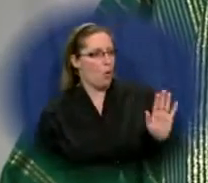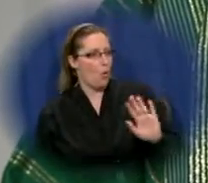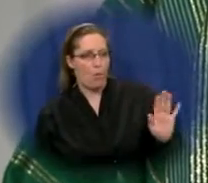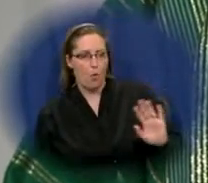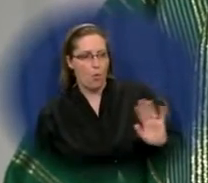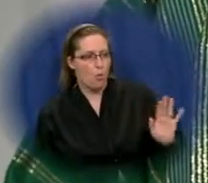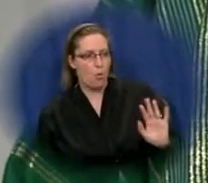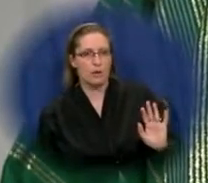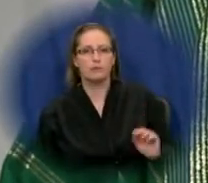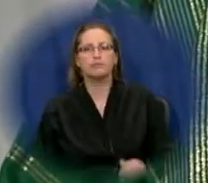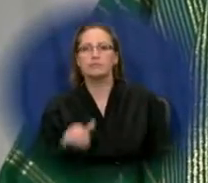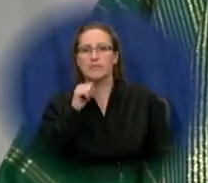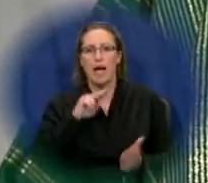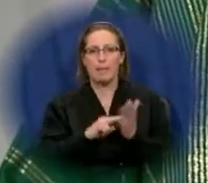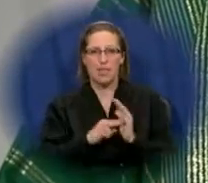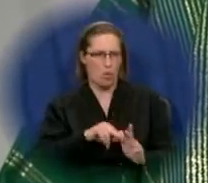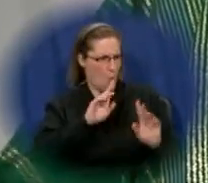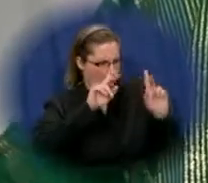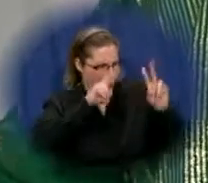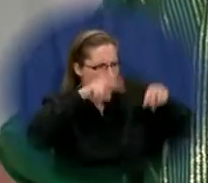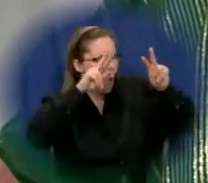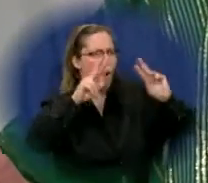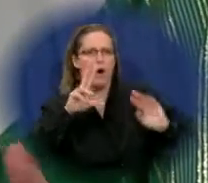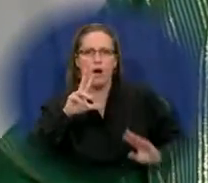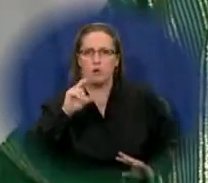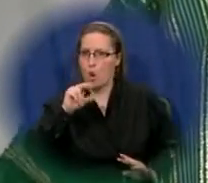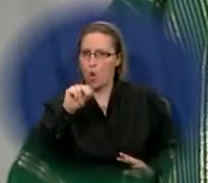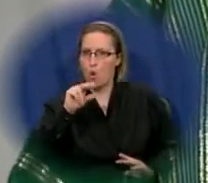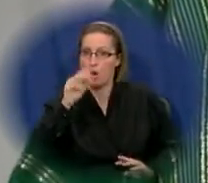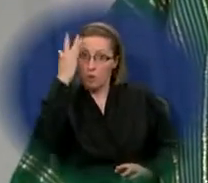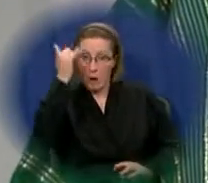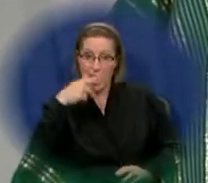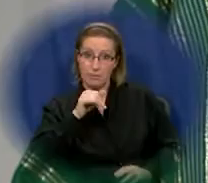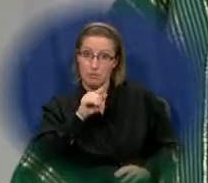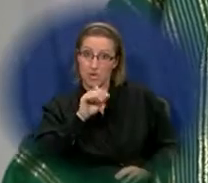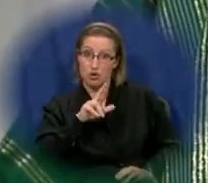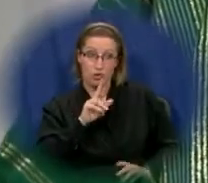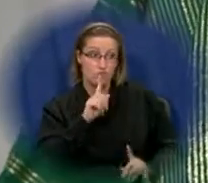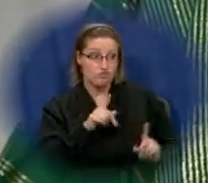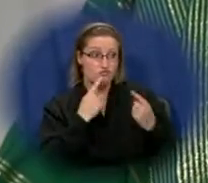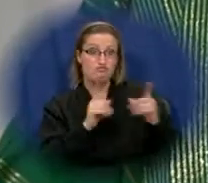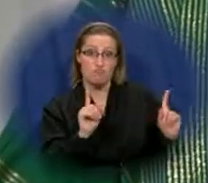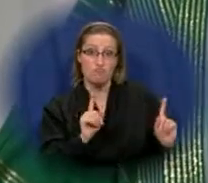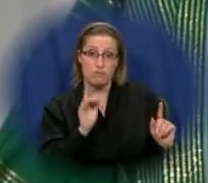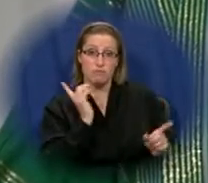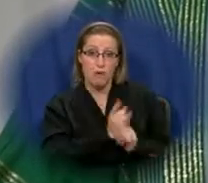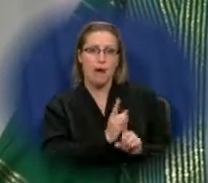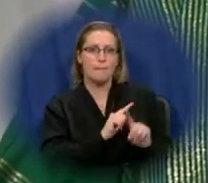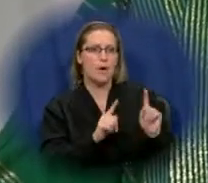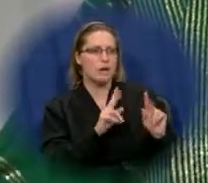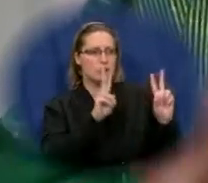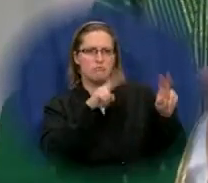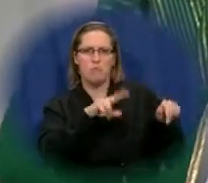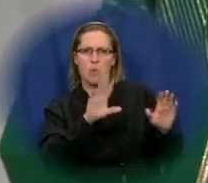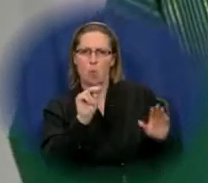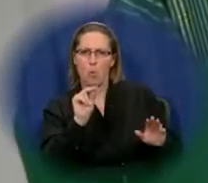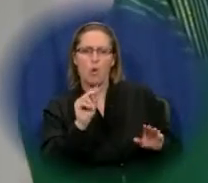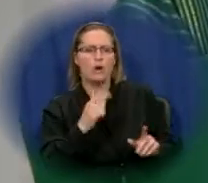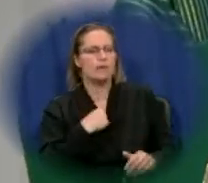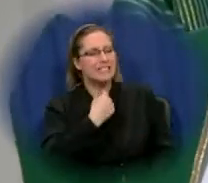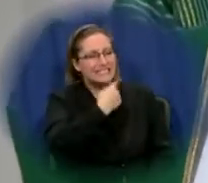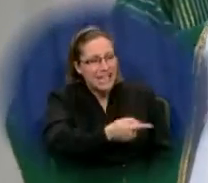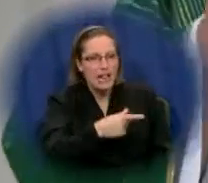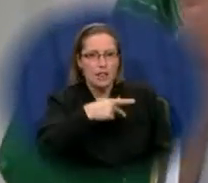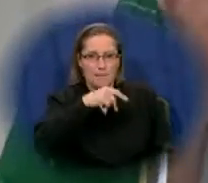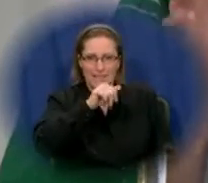didn't mean that he, you know, put him down for saying that, because he was speaking a revelation of truth, but wanted Peter to know